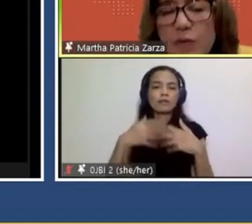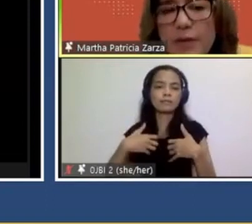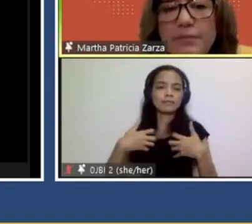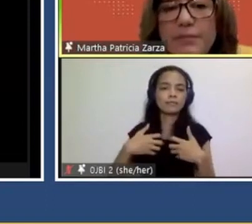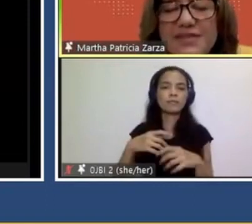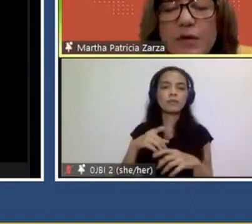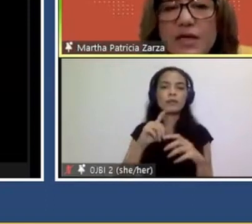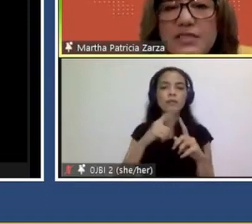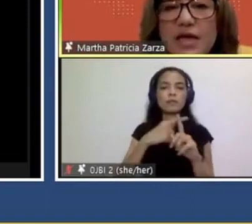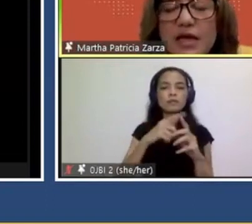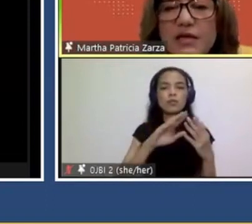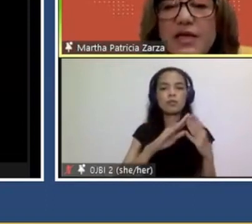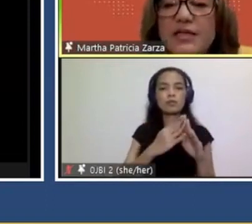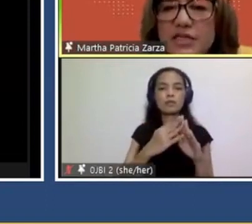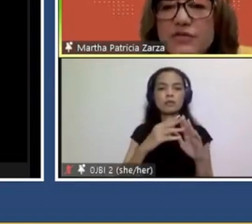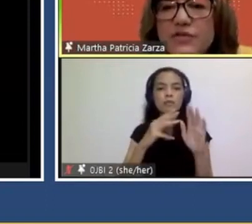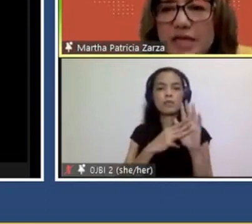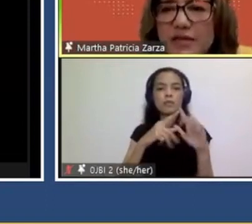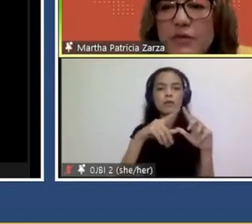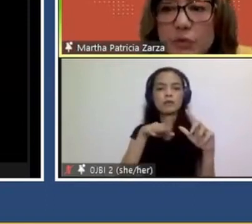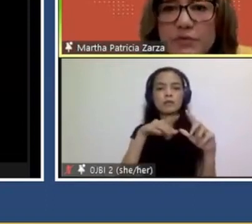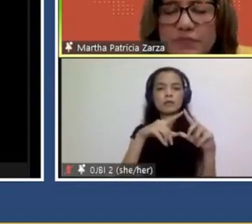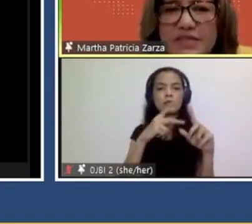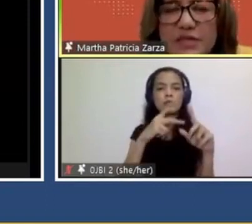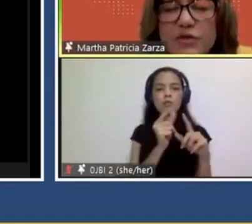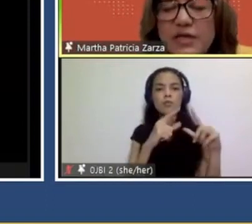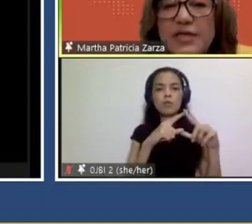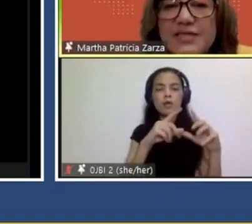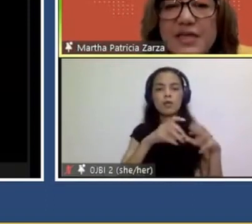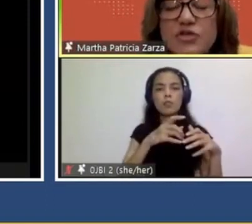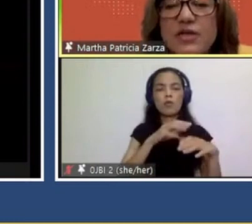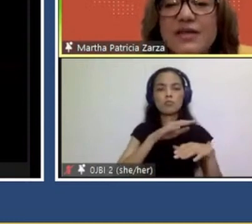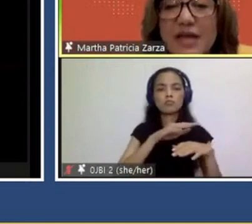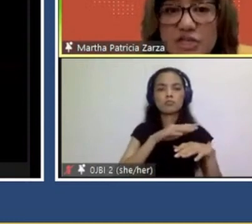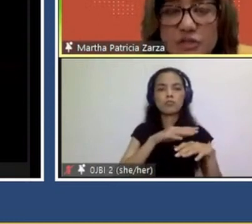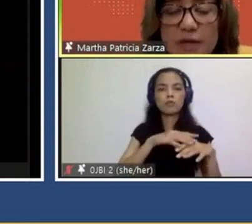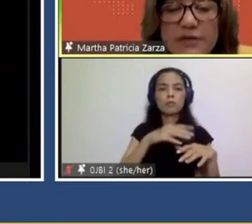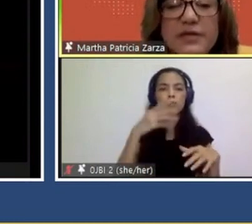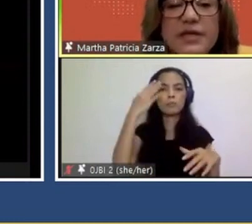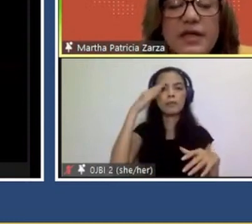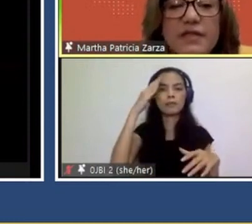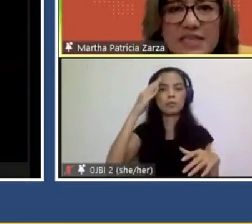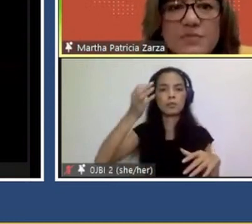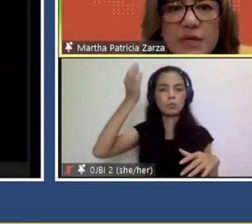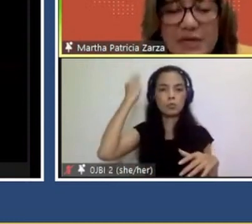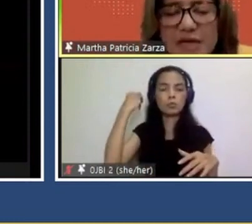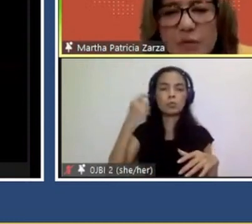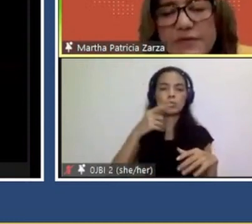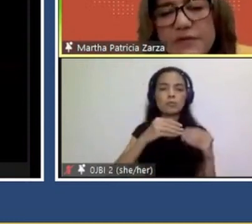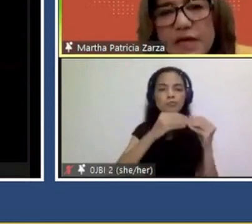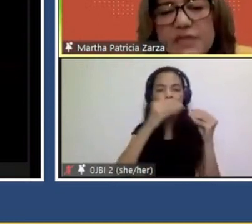of Mazahua. Mazahua is an indigenous ethnic group of Mexico. It's actually the largest one. They